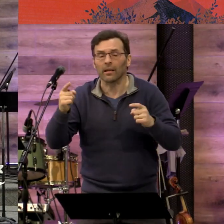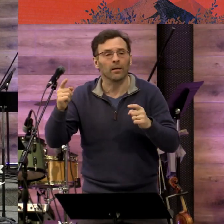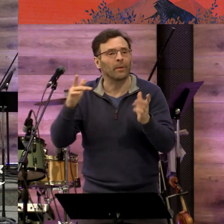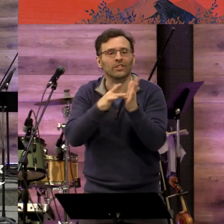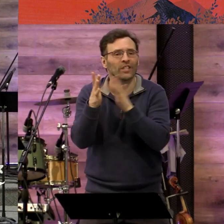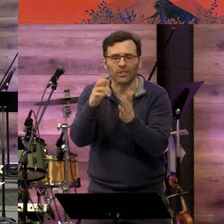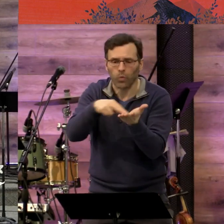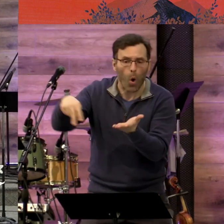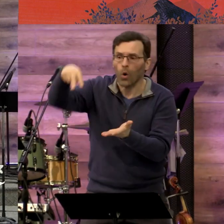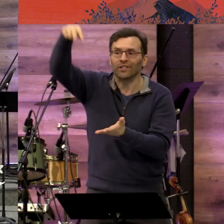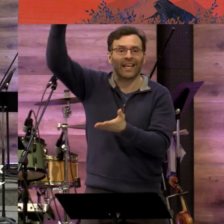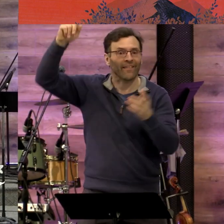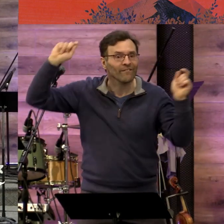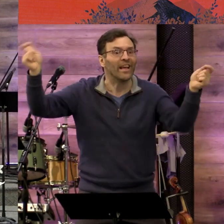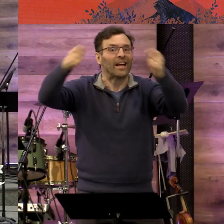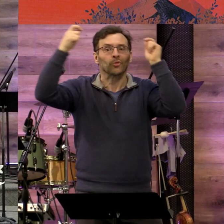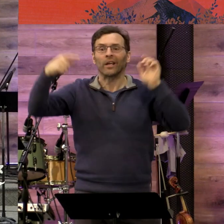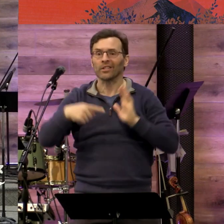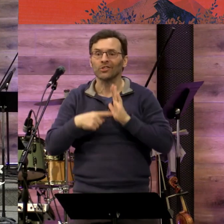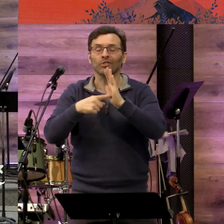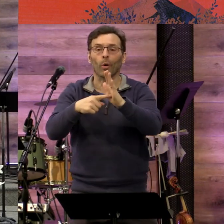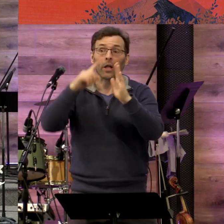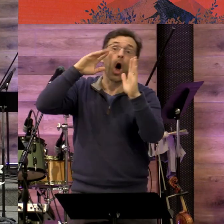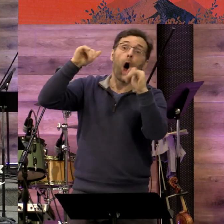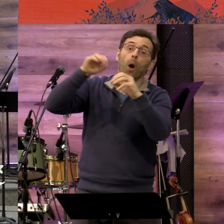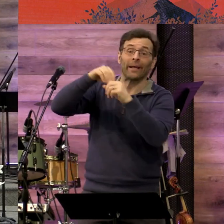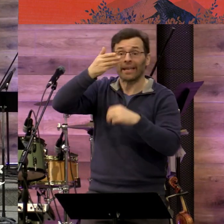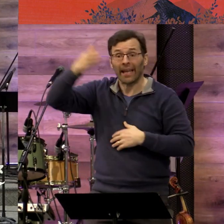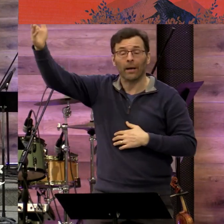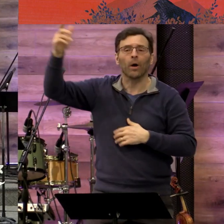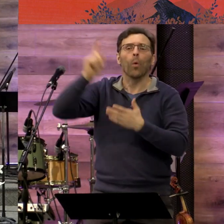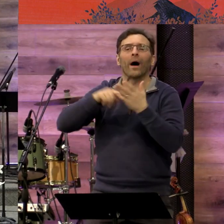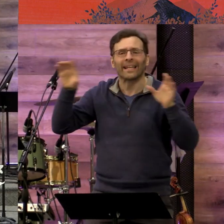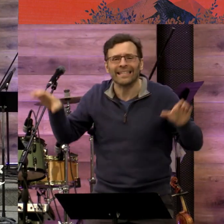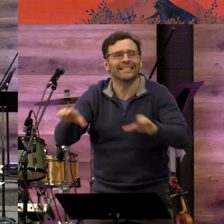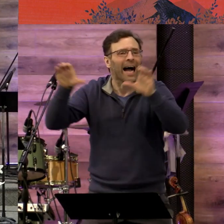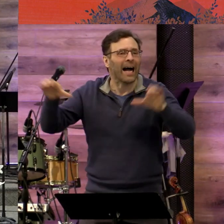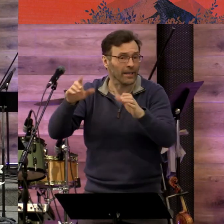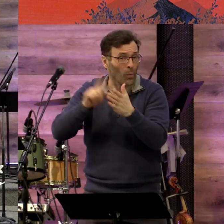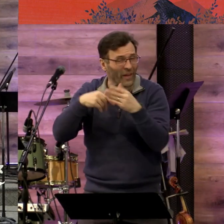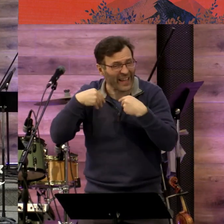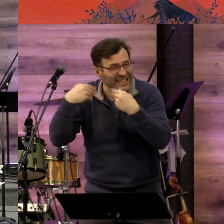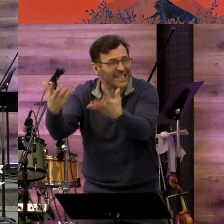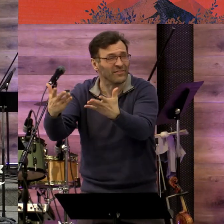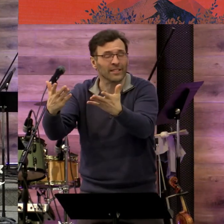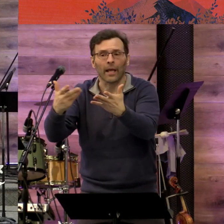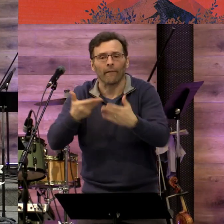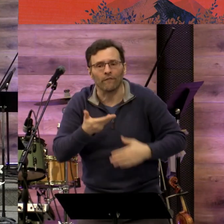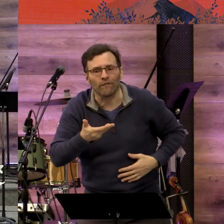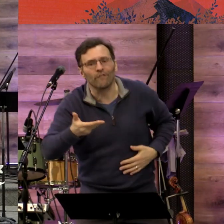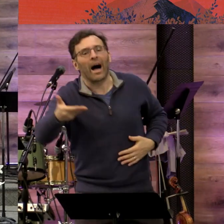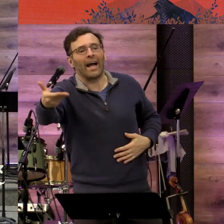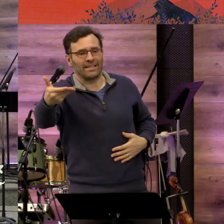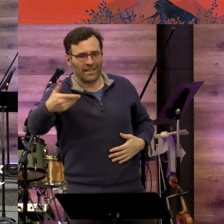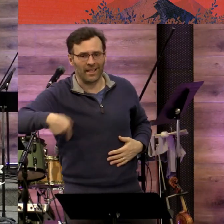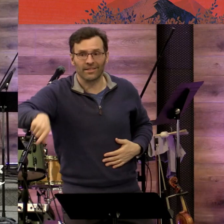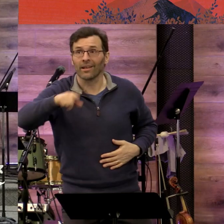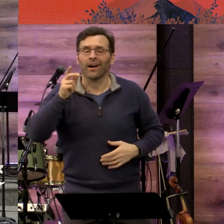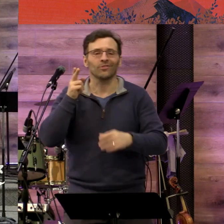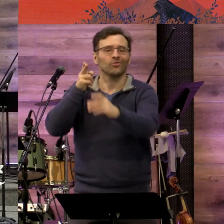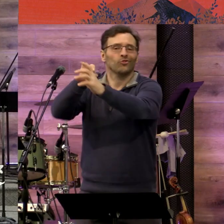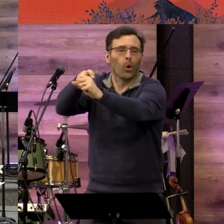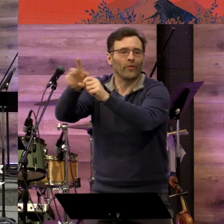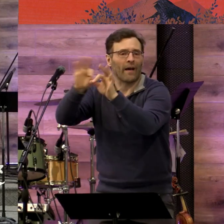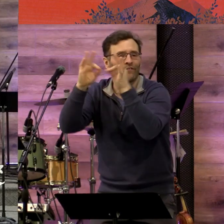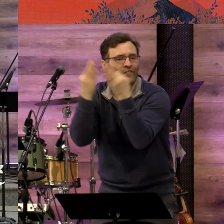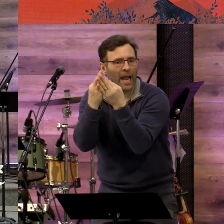again in victory, showing us the hope that we have in him by what he has done. And what that does is that invites us into the very family and nature